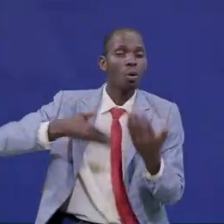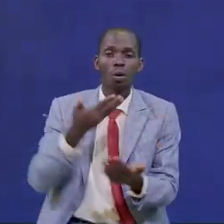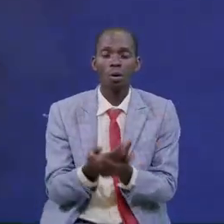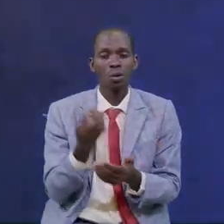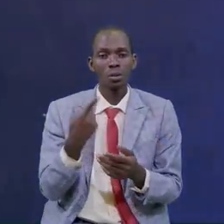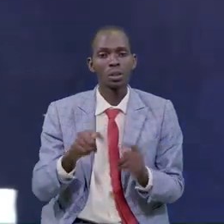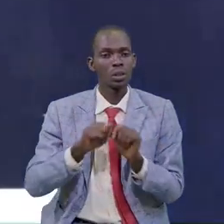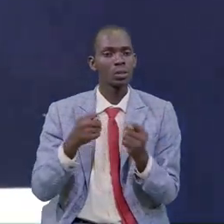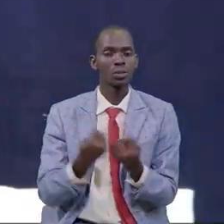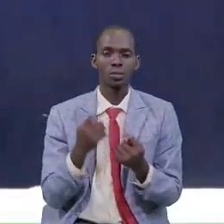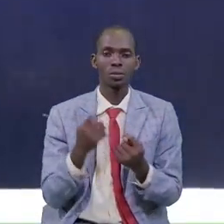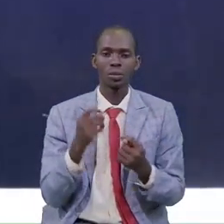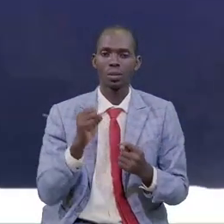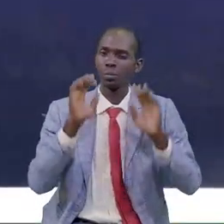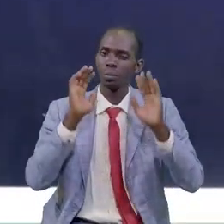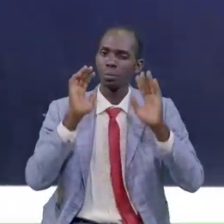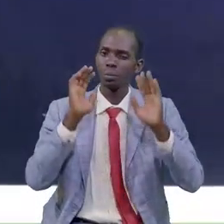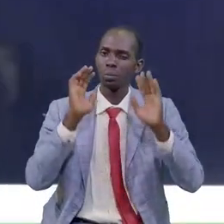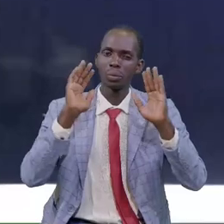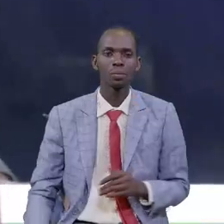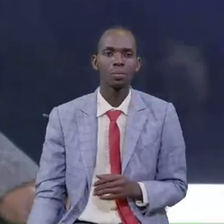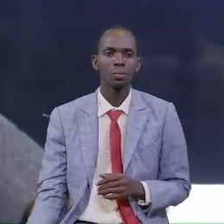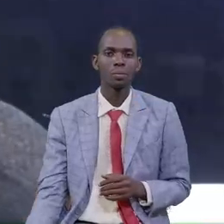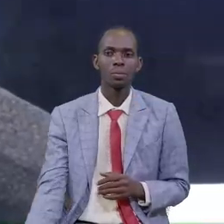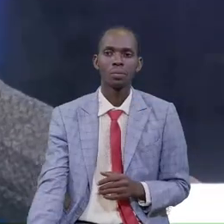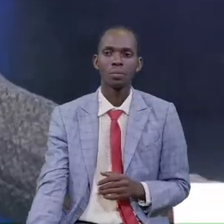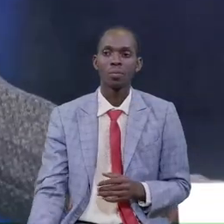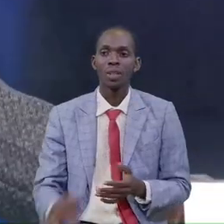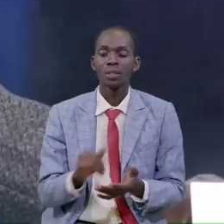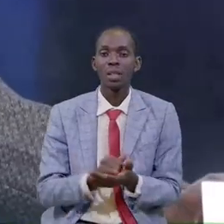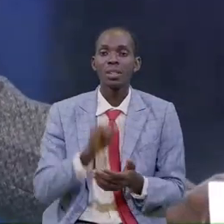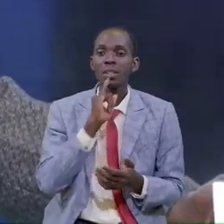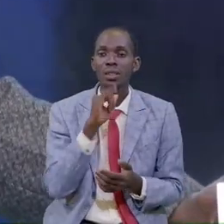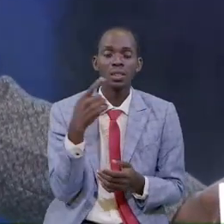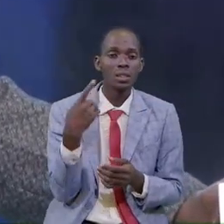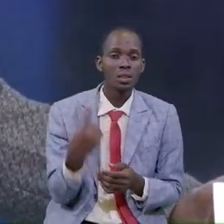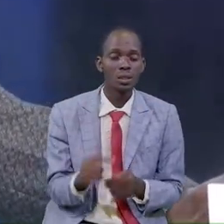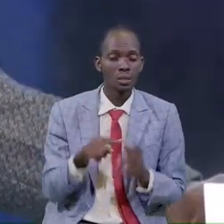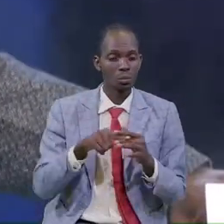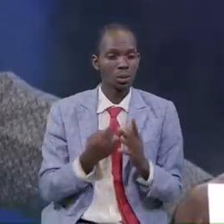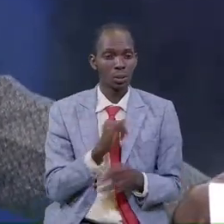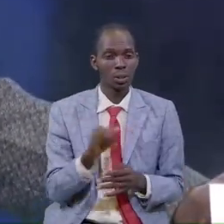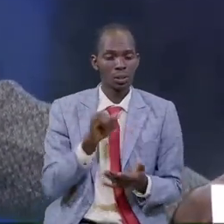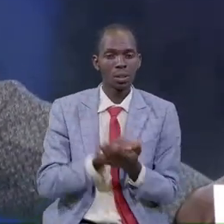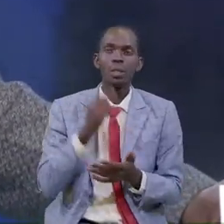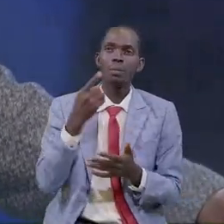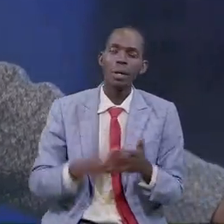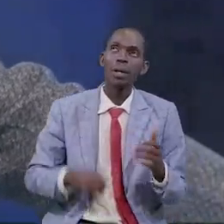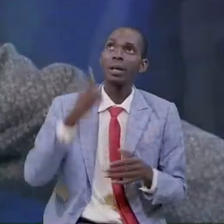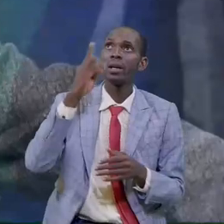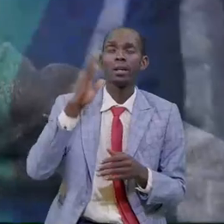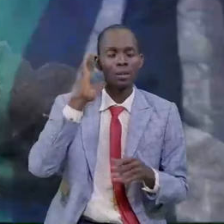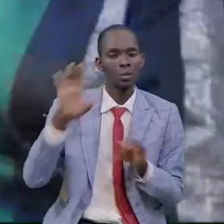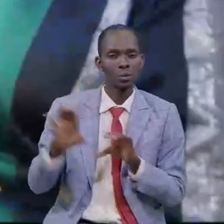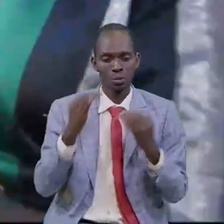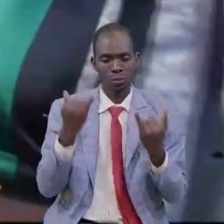sortie d'Égypte, il n'y avait that's the commencement, that's what God is going to do tonight. Ça, c'est le commencement des choses que Dieu